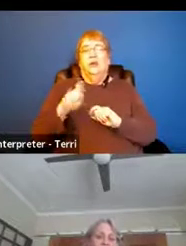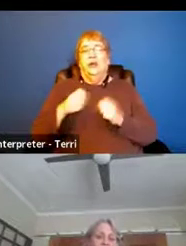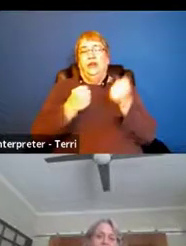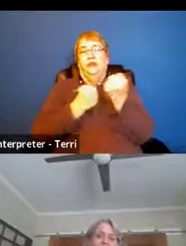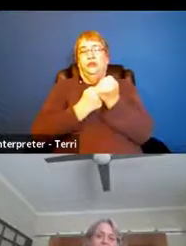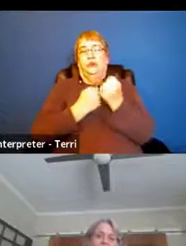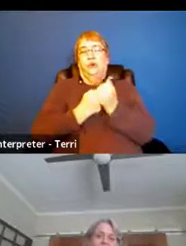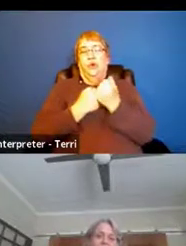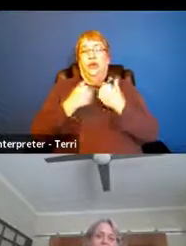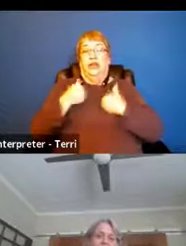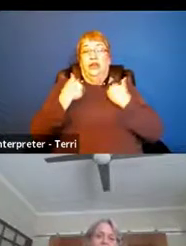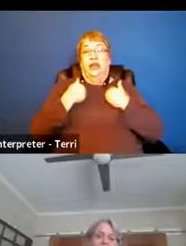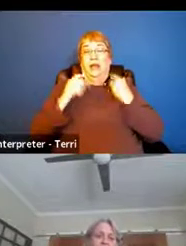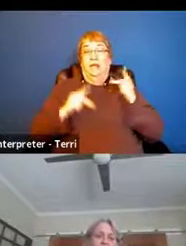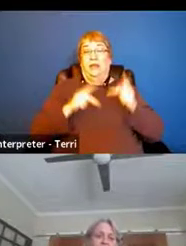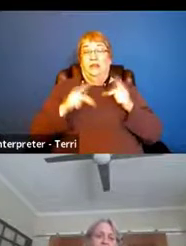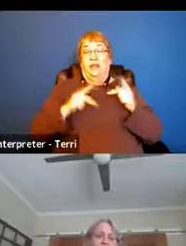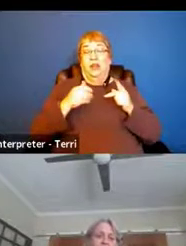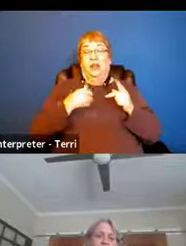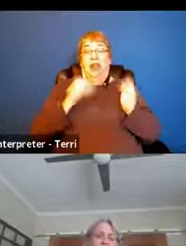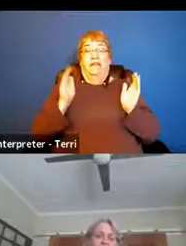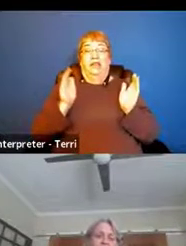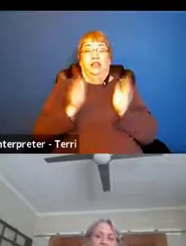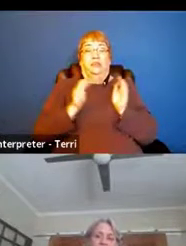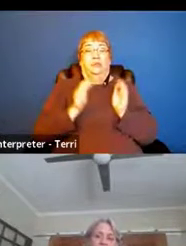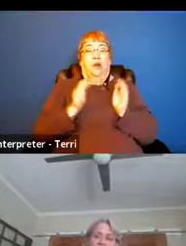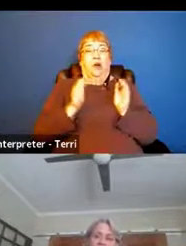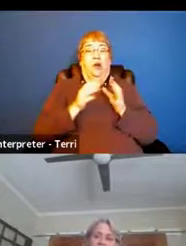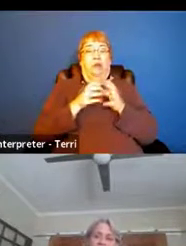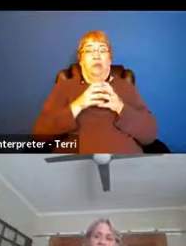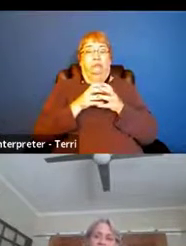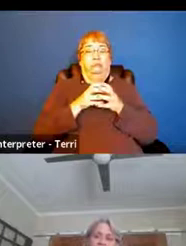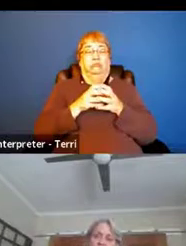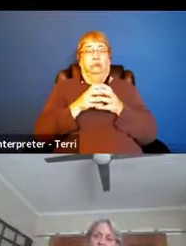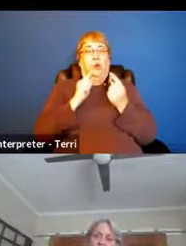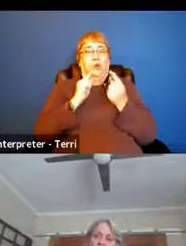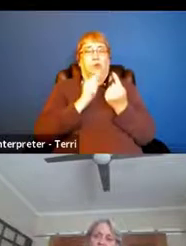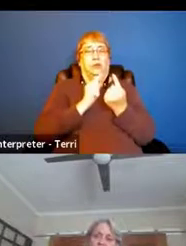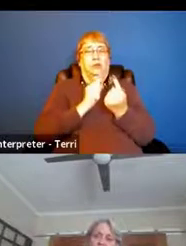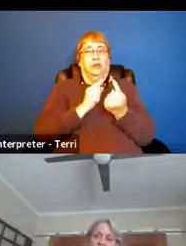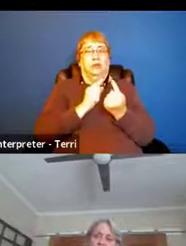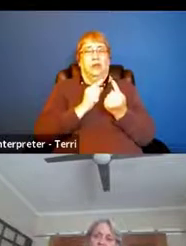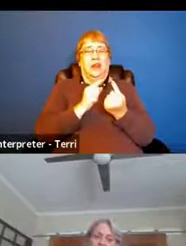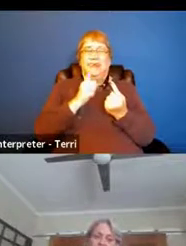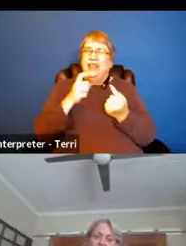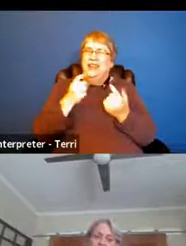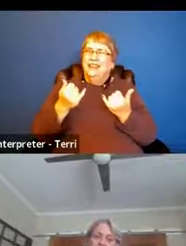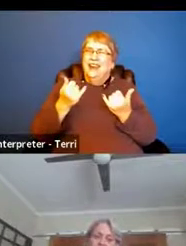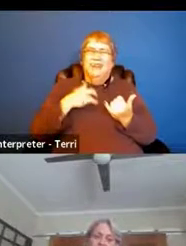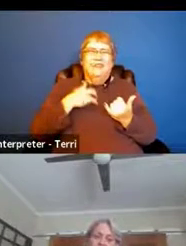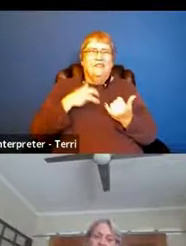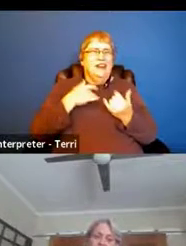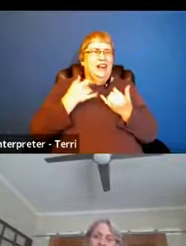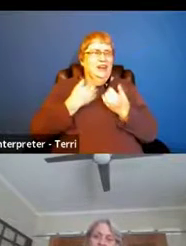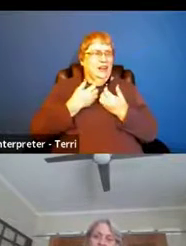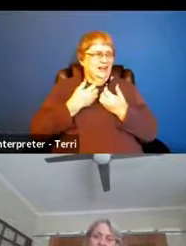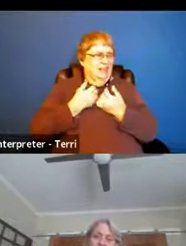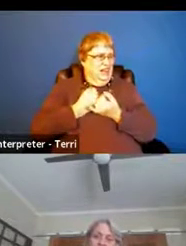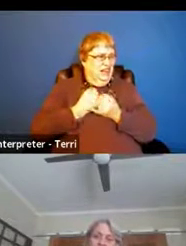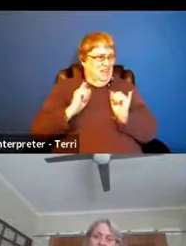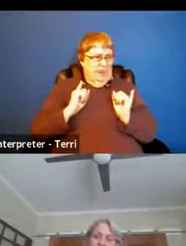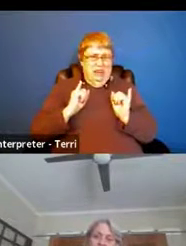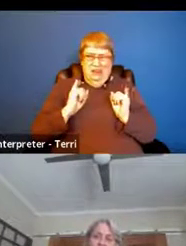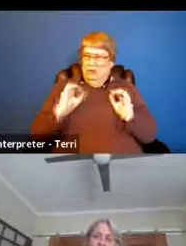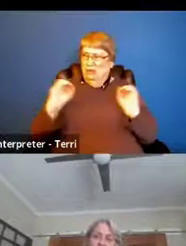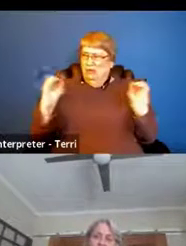having small, manageable goals, and as Rebecca was mentioning earlier, that sort of loss of independence in a lot of ways can be so